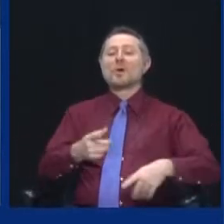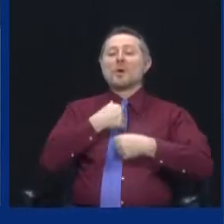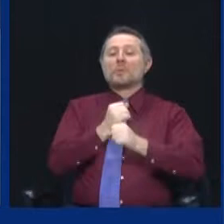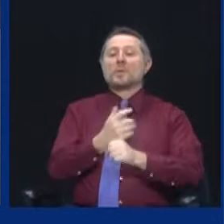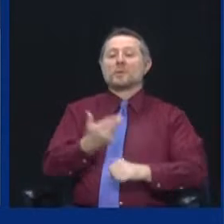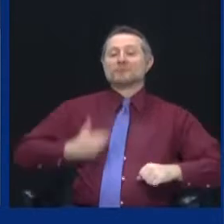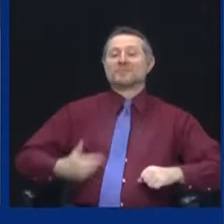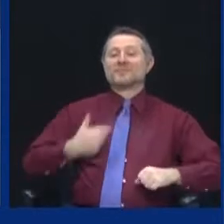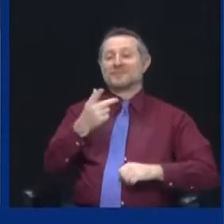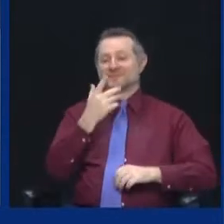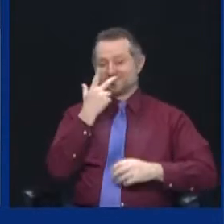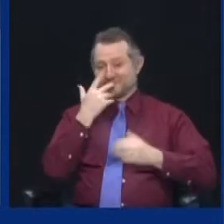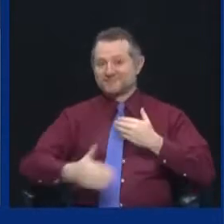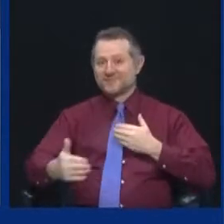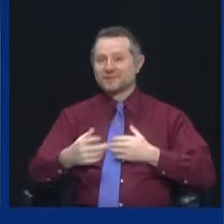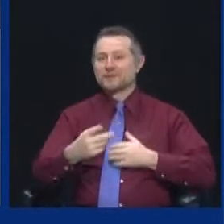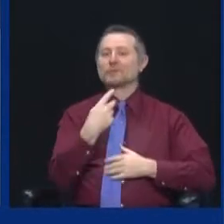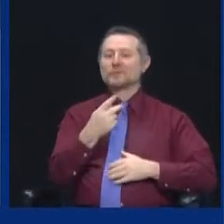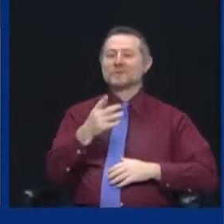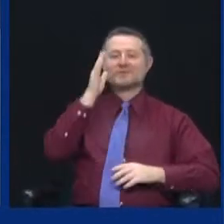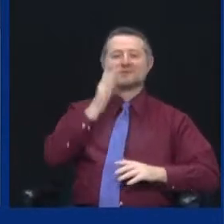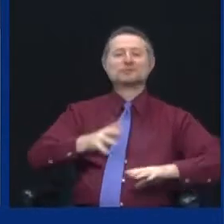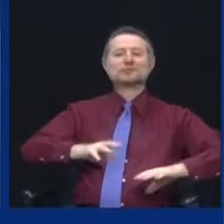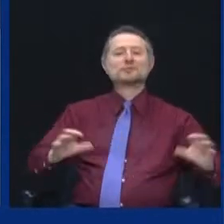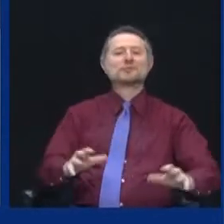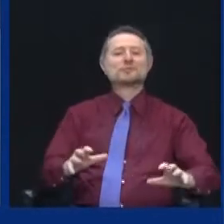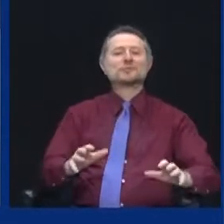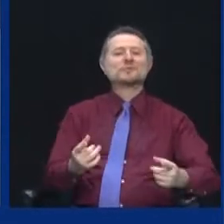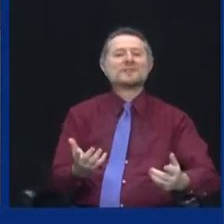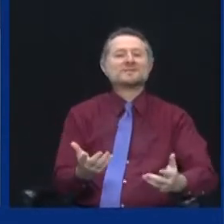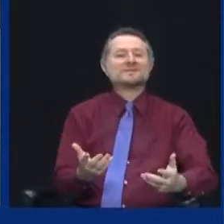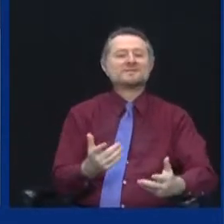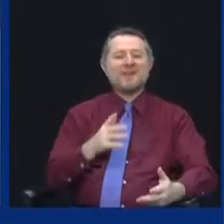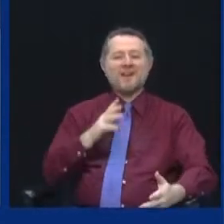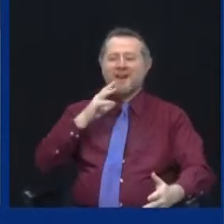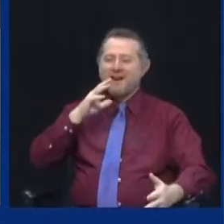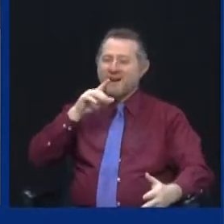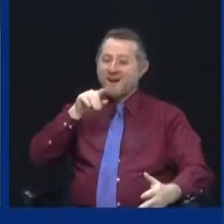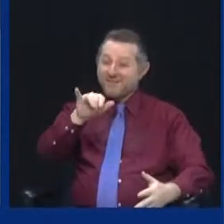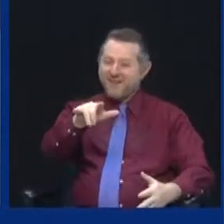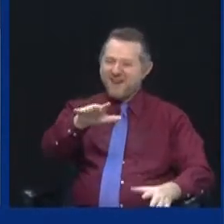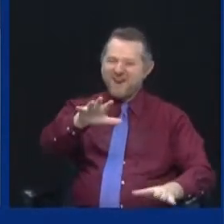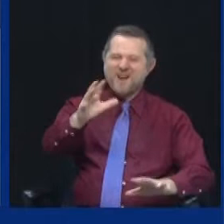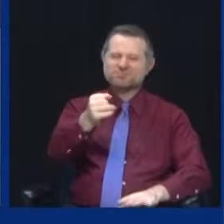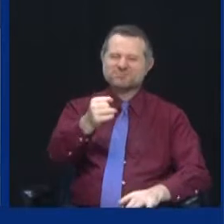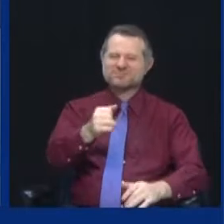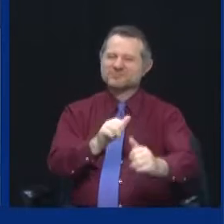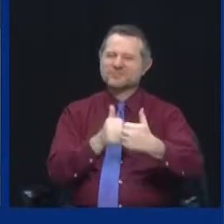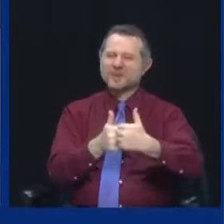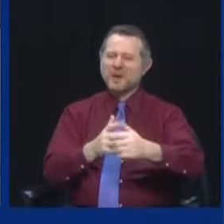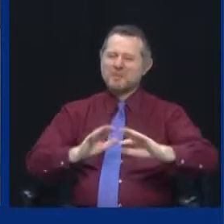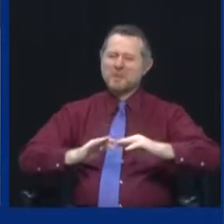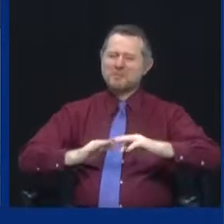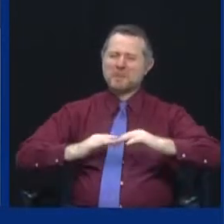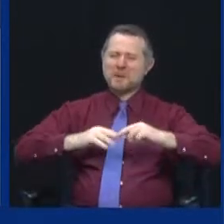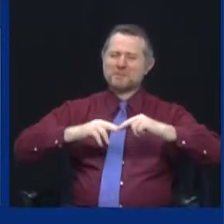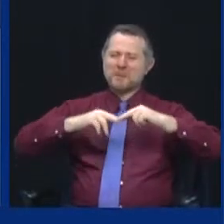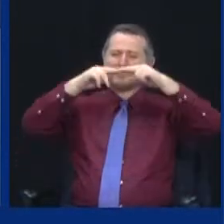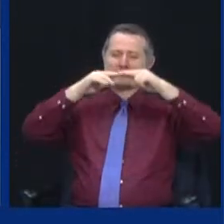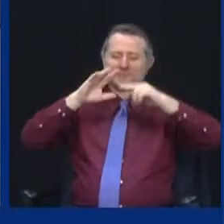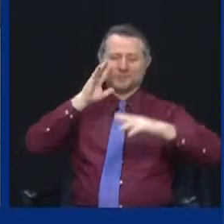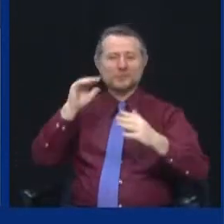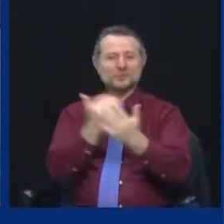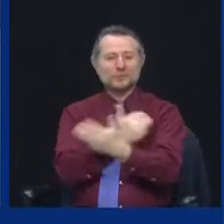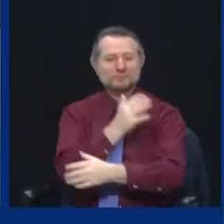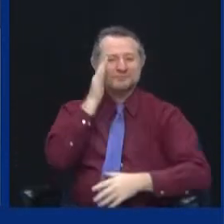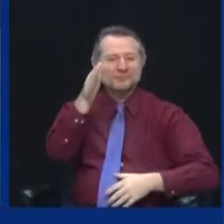are we going to do to seize this challenge and to build this new future?